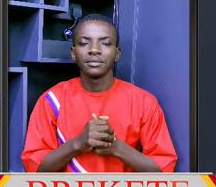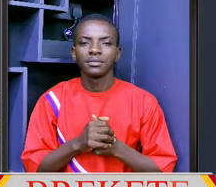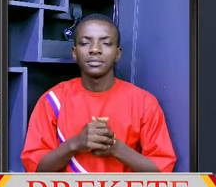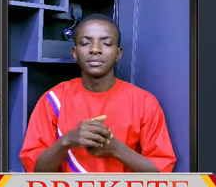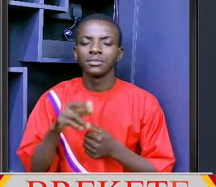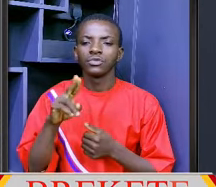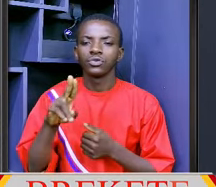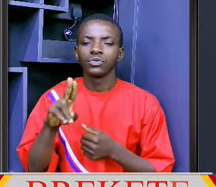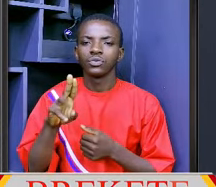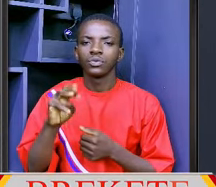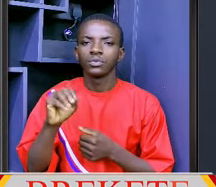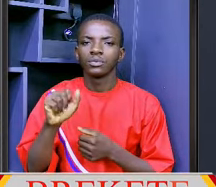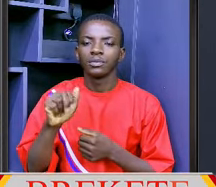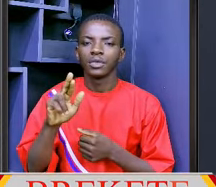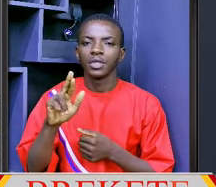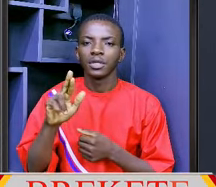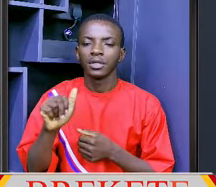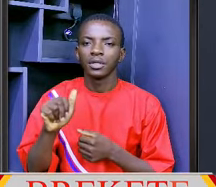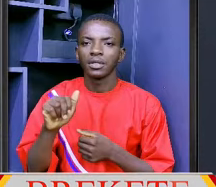Umar Oiza,